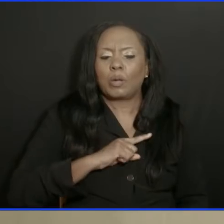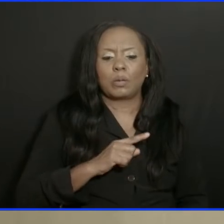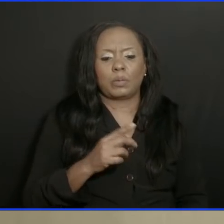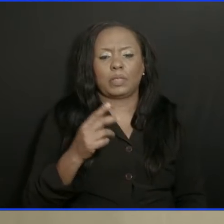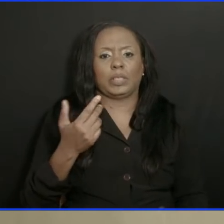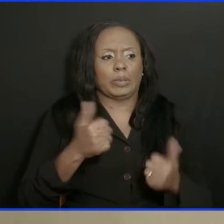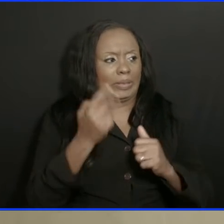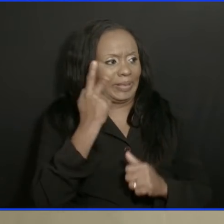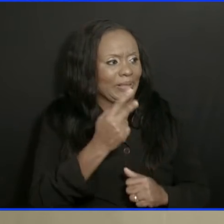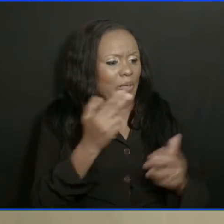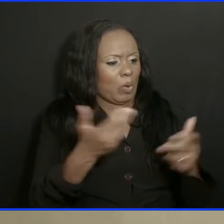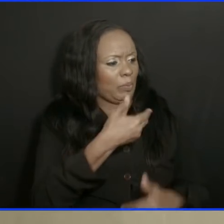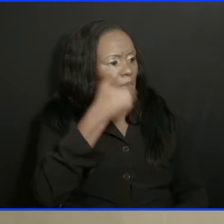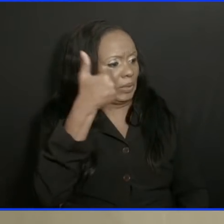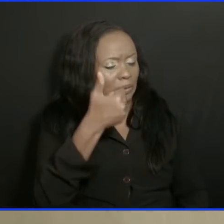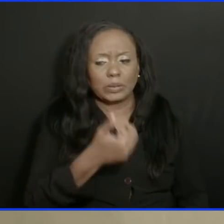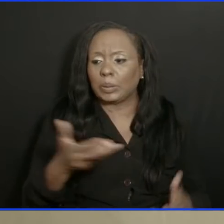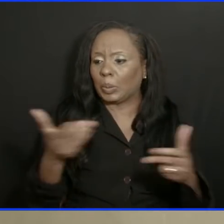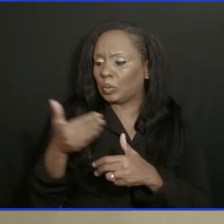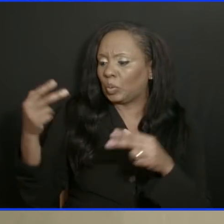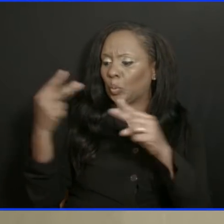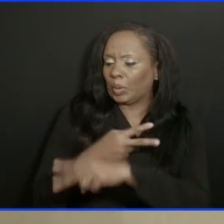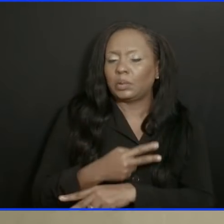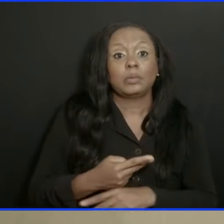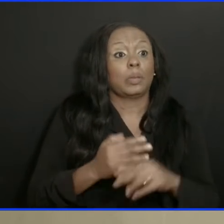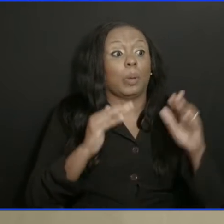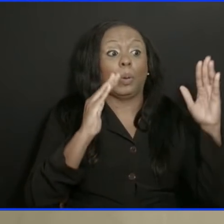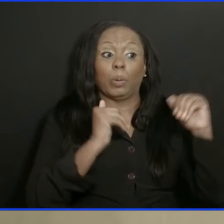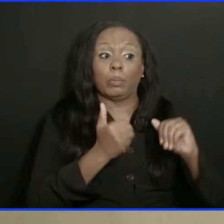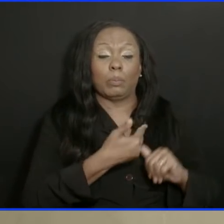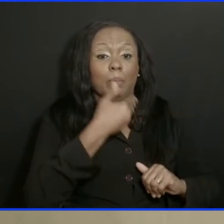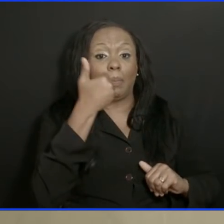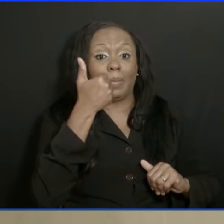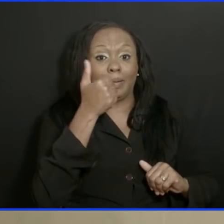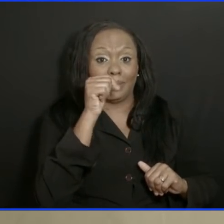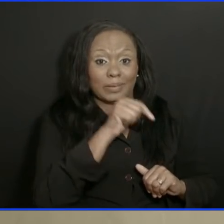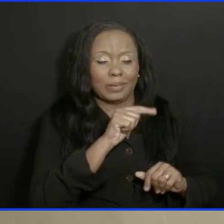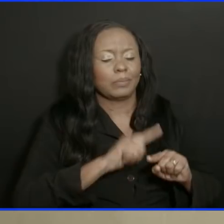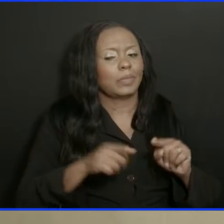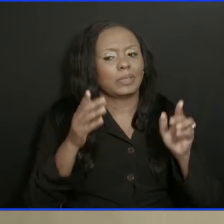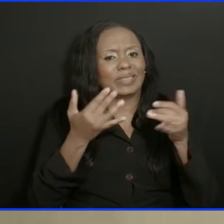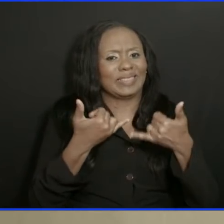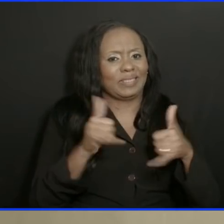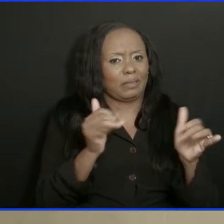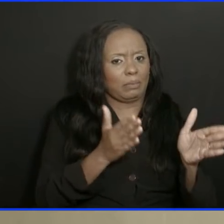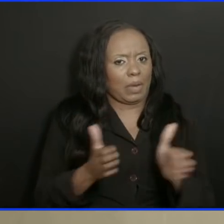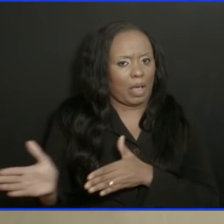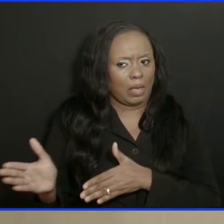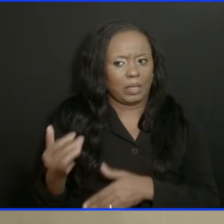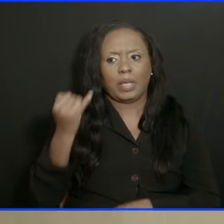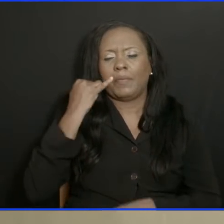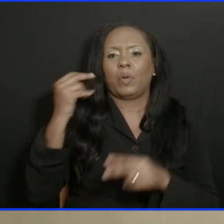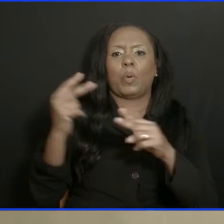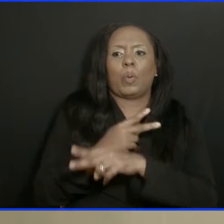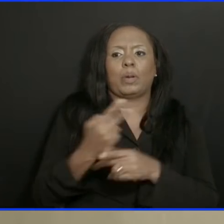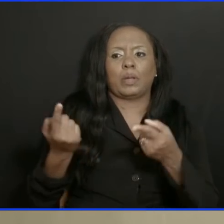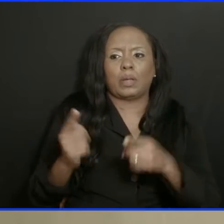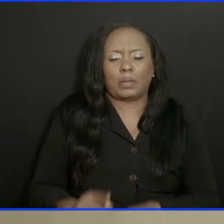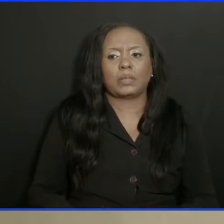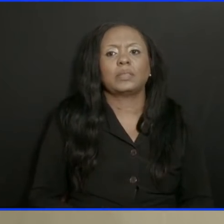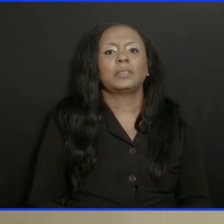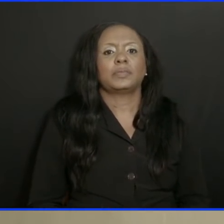case scenarios. We're obviously hoping for the best, but we plan for the worst. So what I will go through over the next